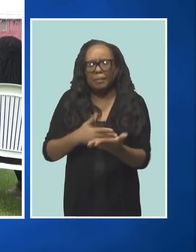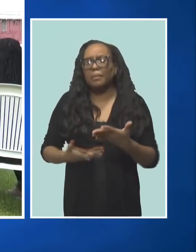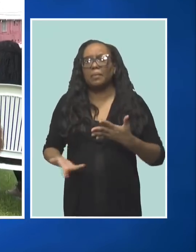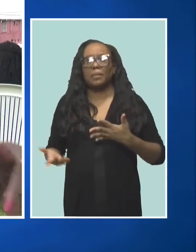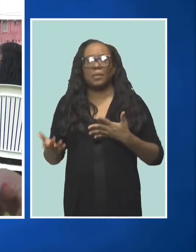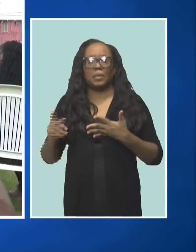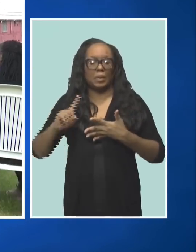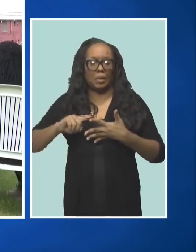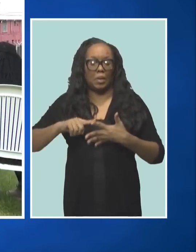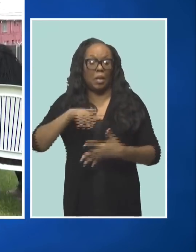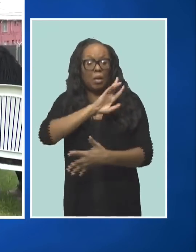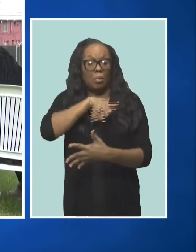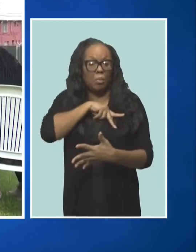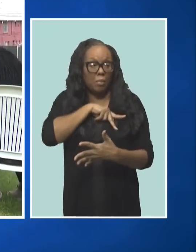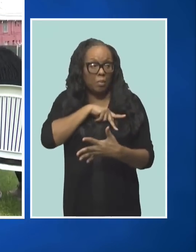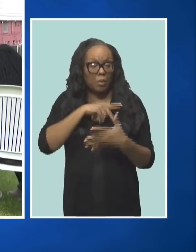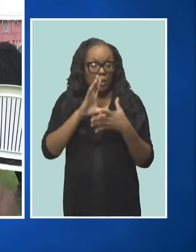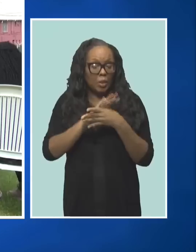the personal